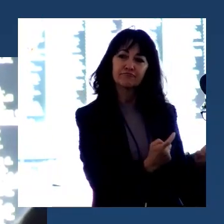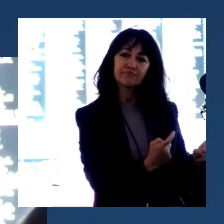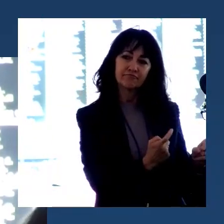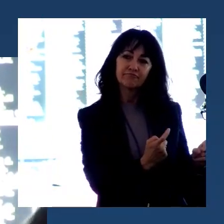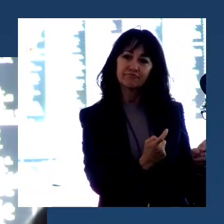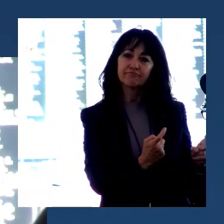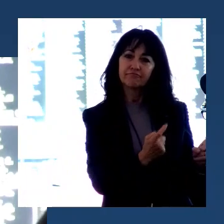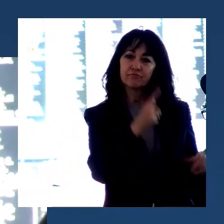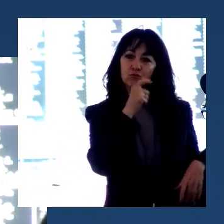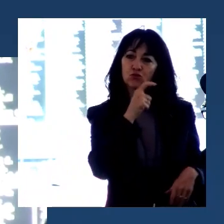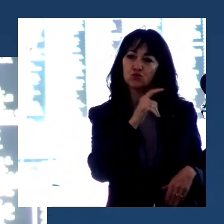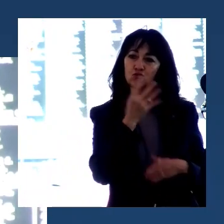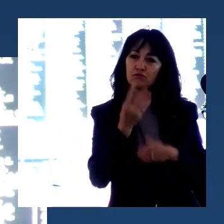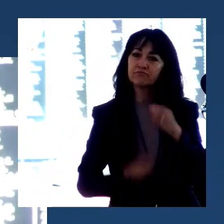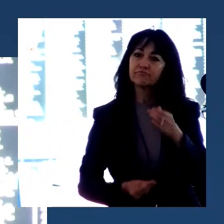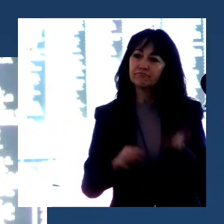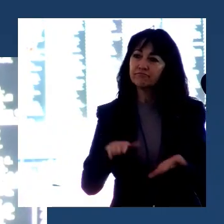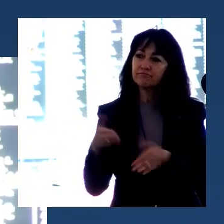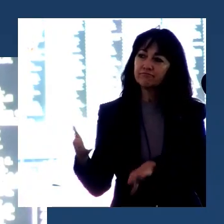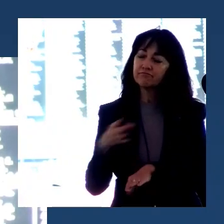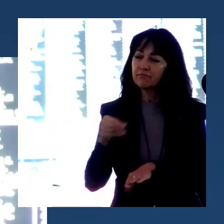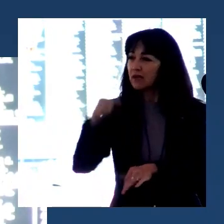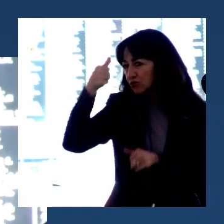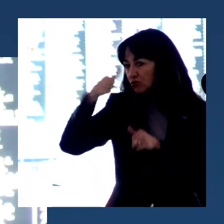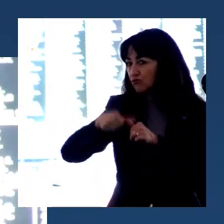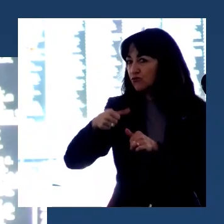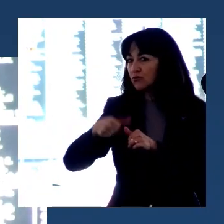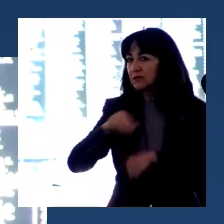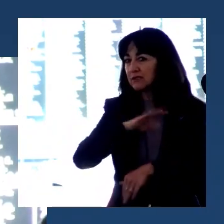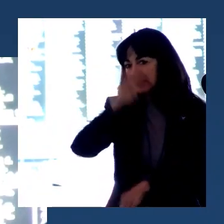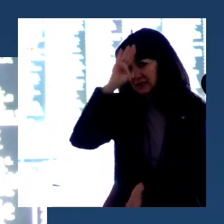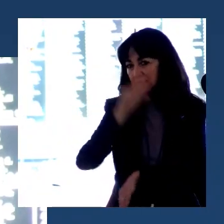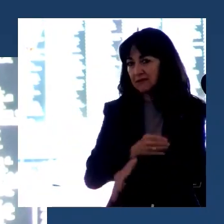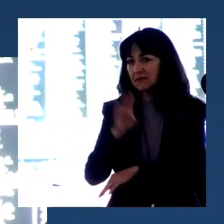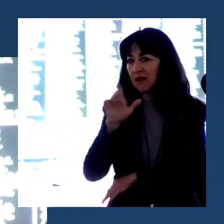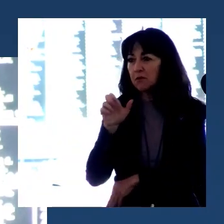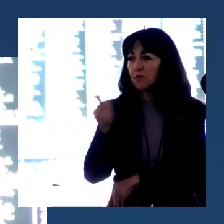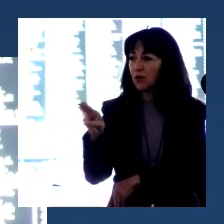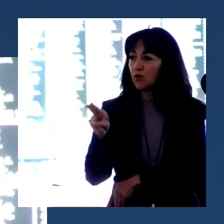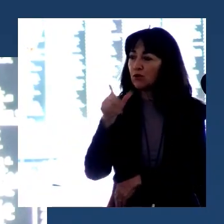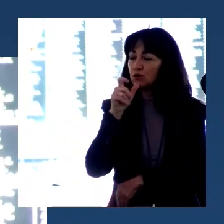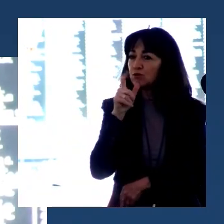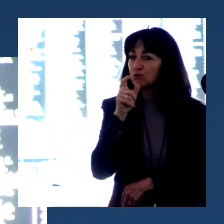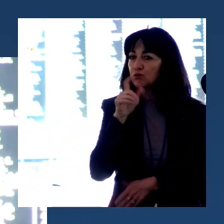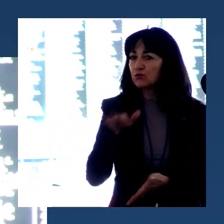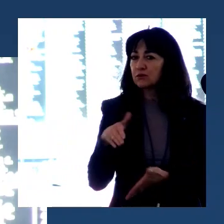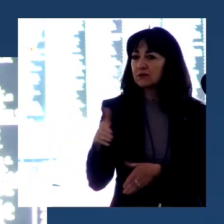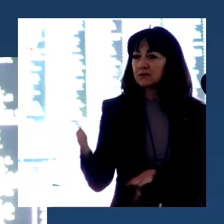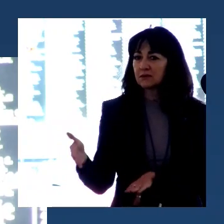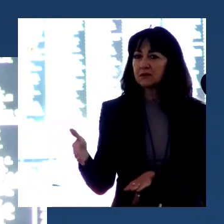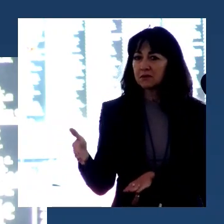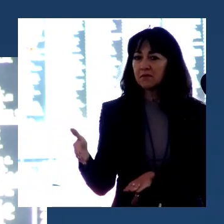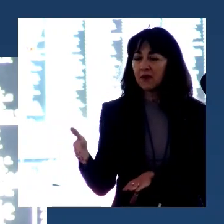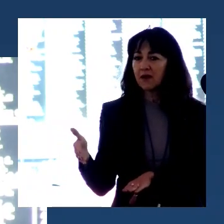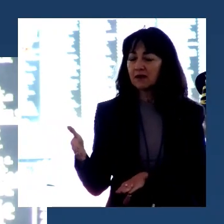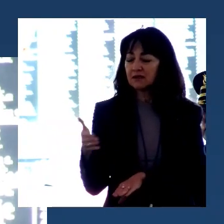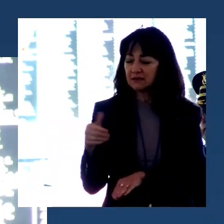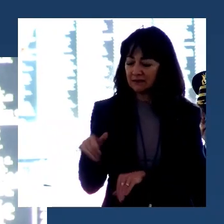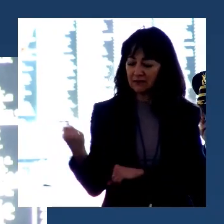made the ultimate sacrifice and to remember his son, Beau, who passed on this day several years